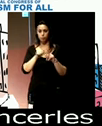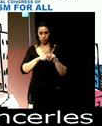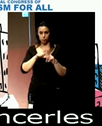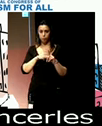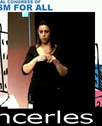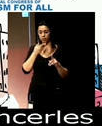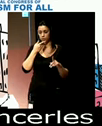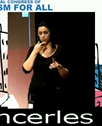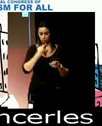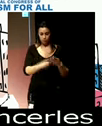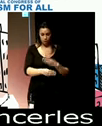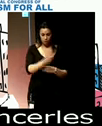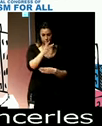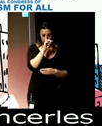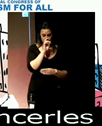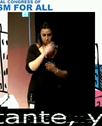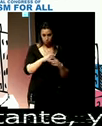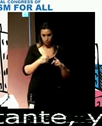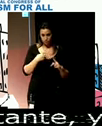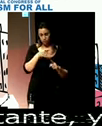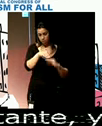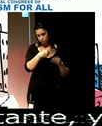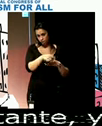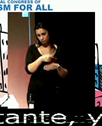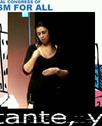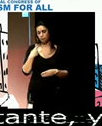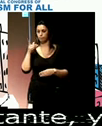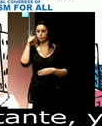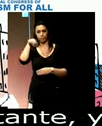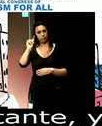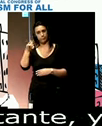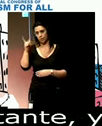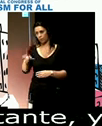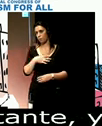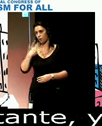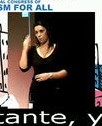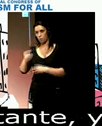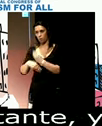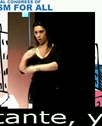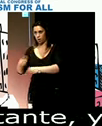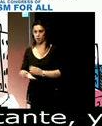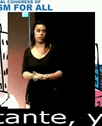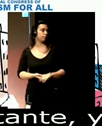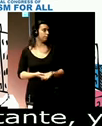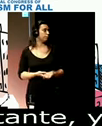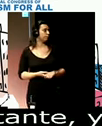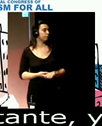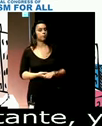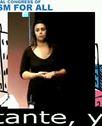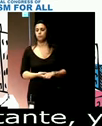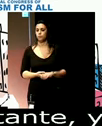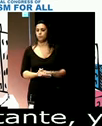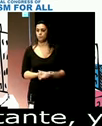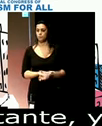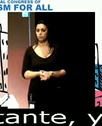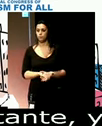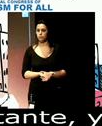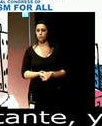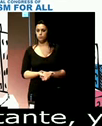My 72-year-old dad, he's currently corresponding with, communicating with my son and giving